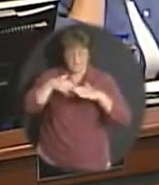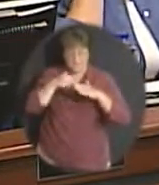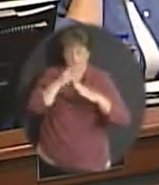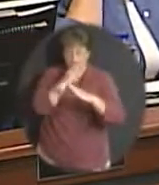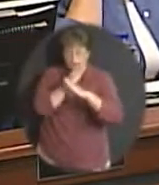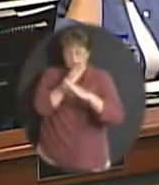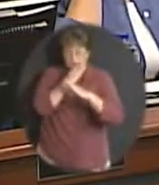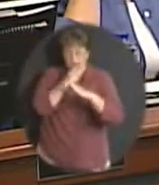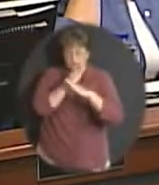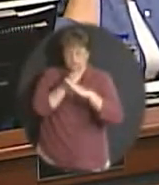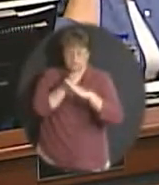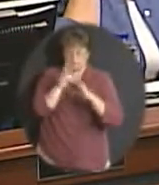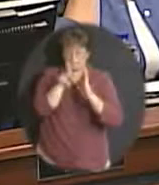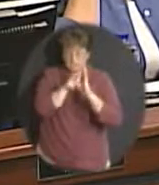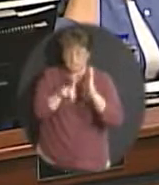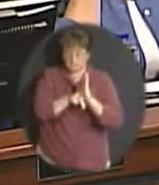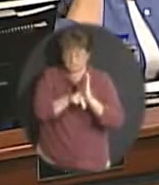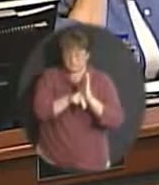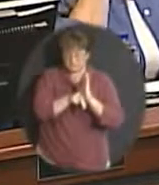questions?